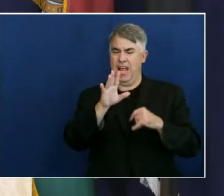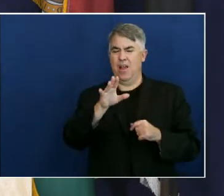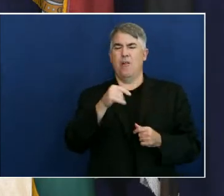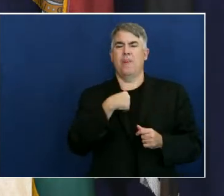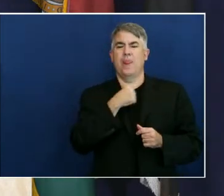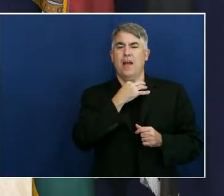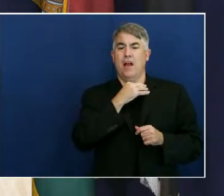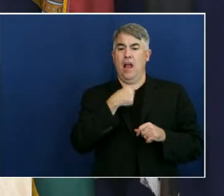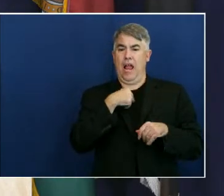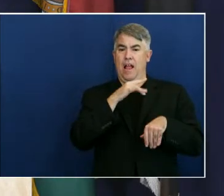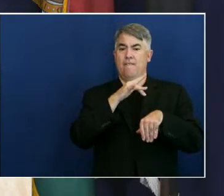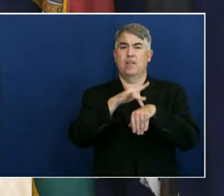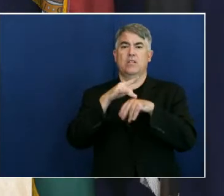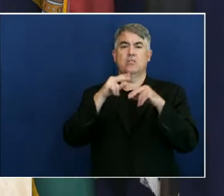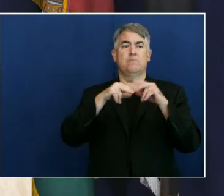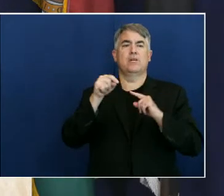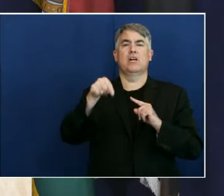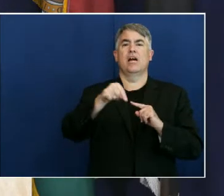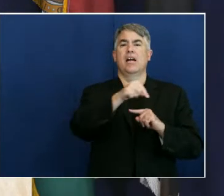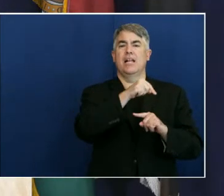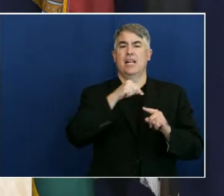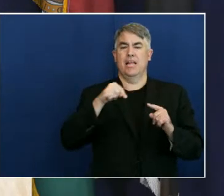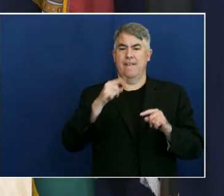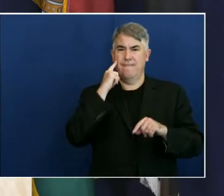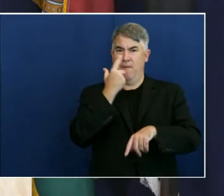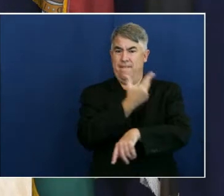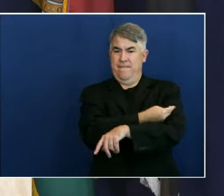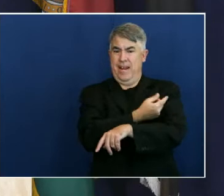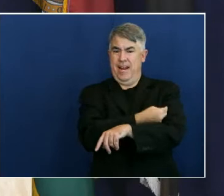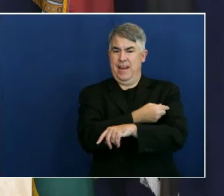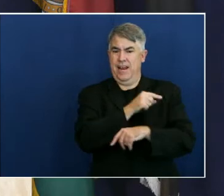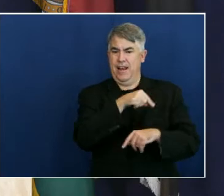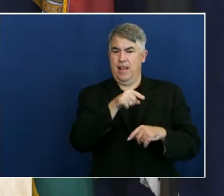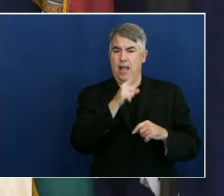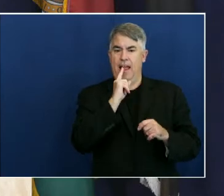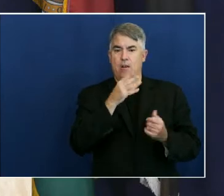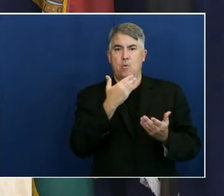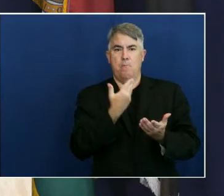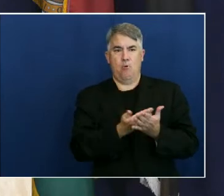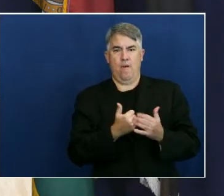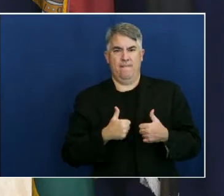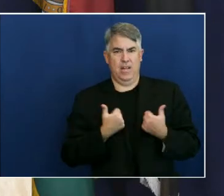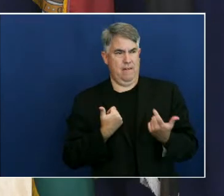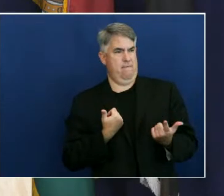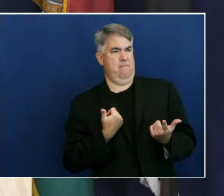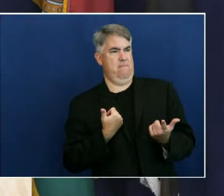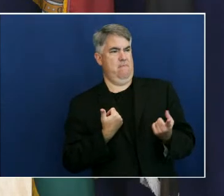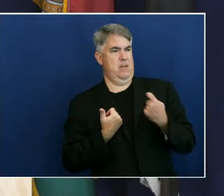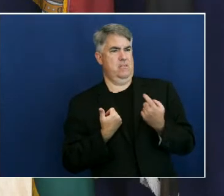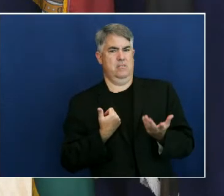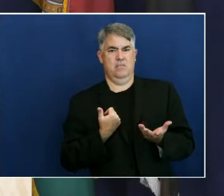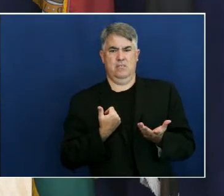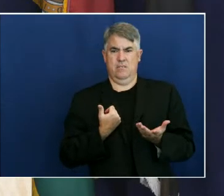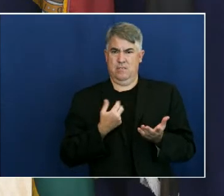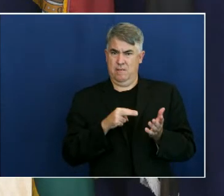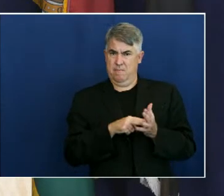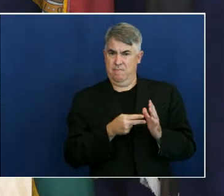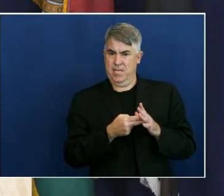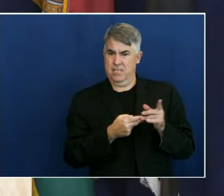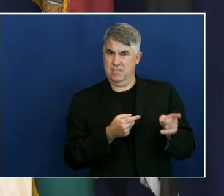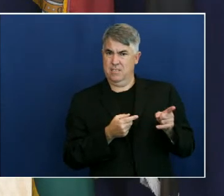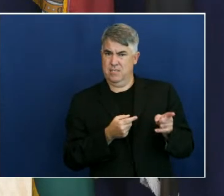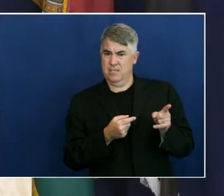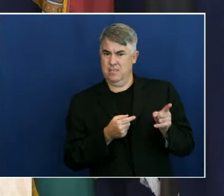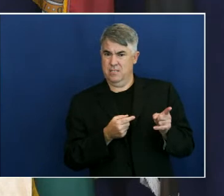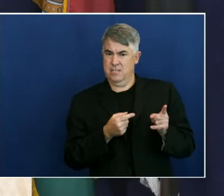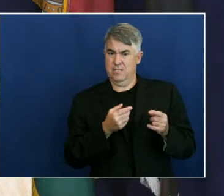where folks are asked to show either a proof of residence. So at this point, would any essential worker then be able to say, despite me not having